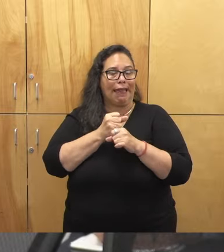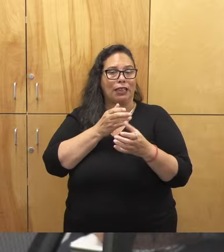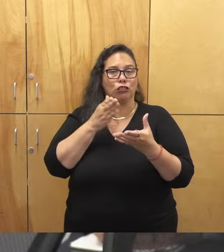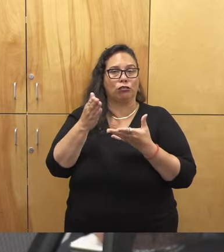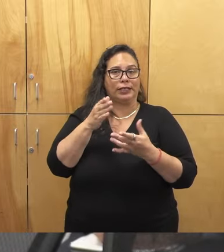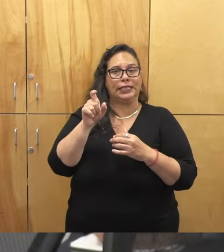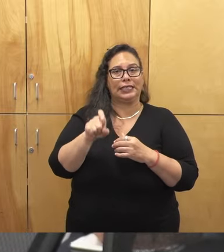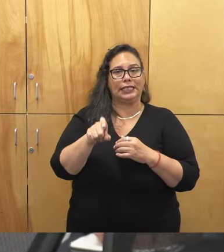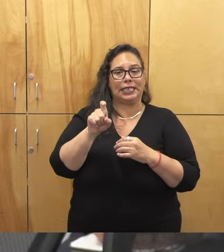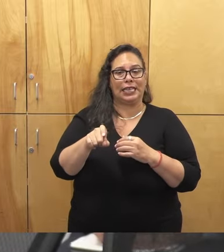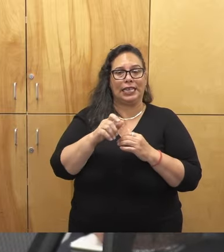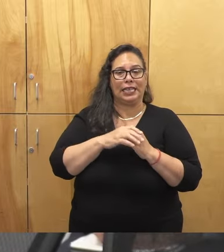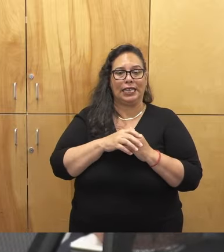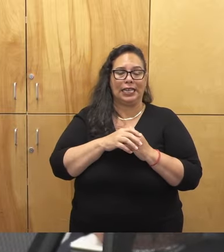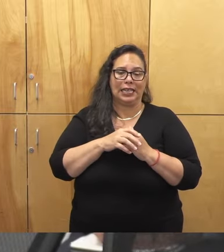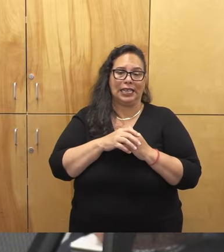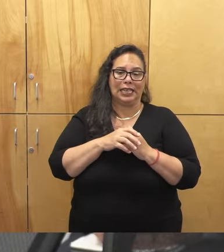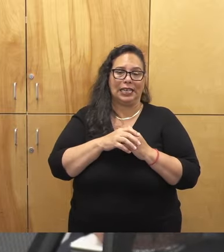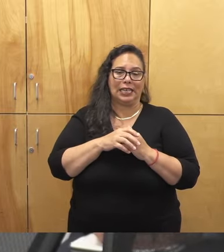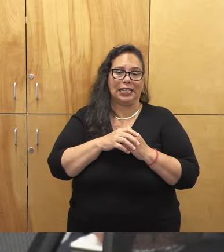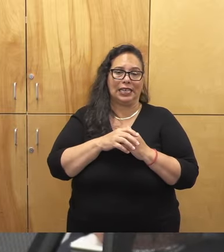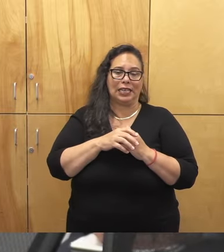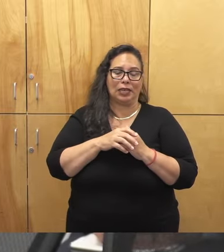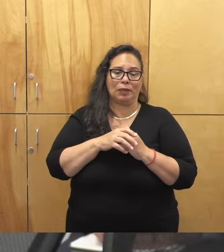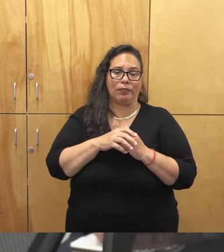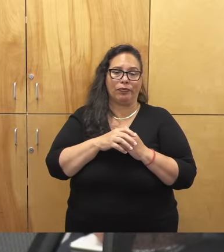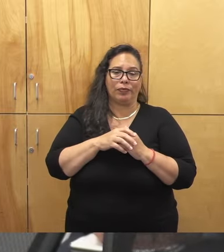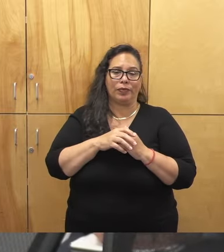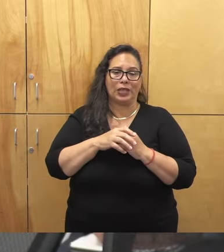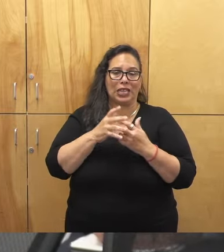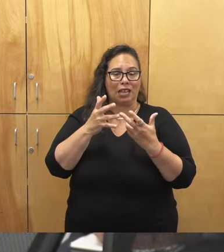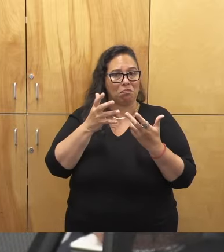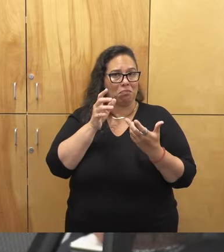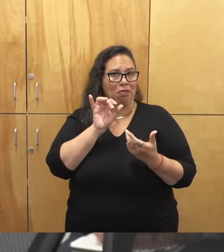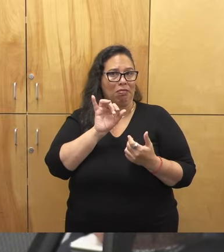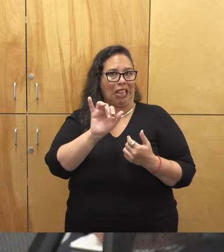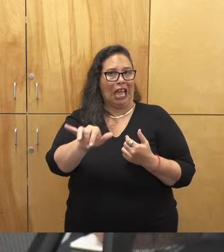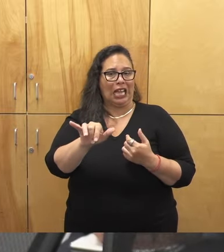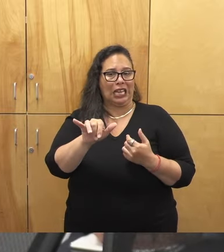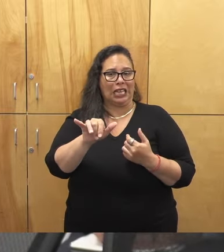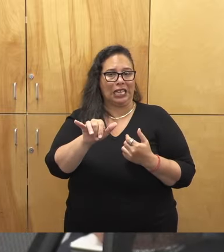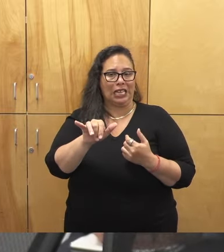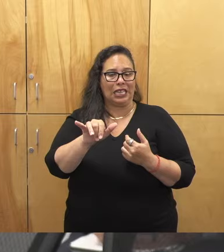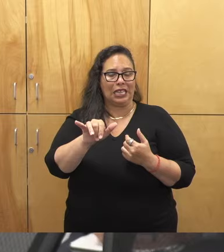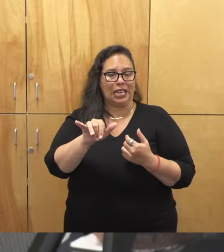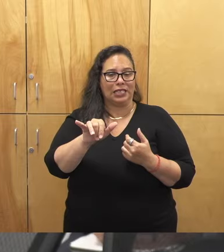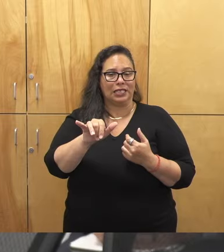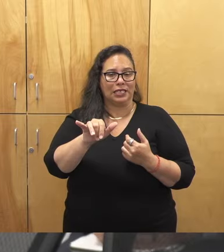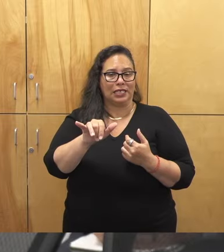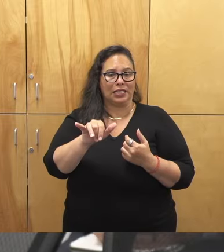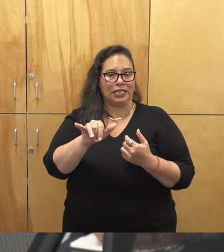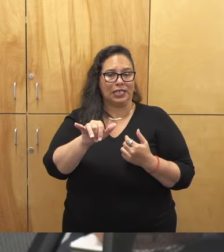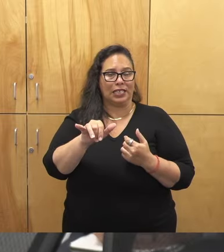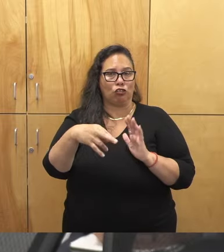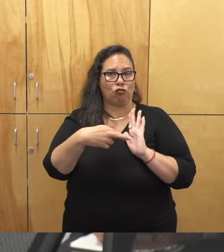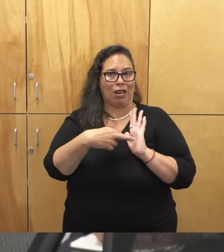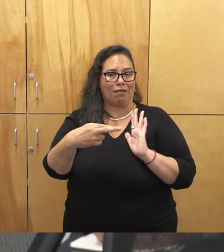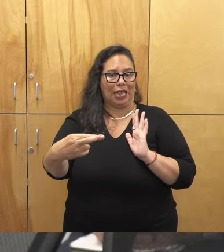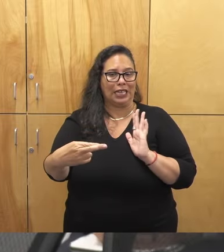statistic and red on the dashboard, because that's what that red it is